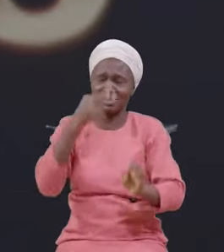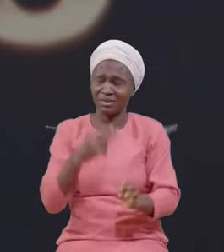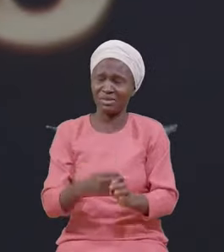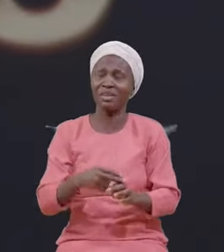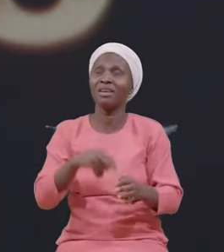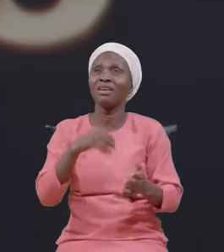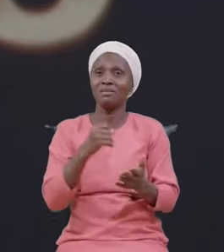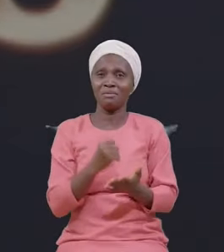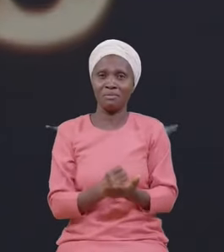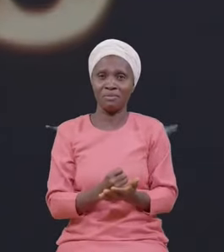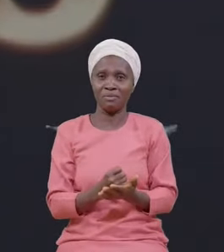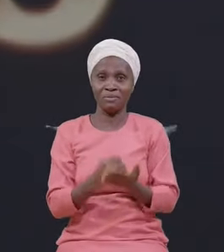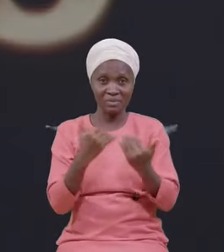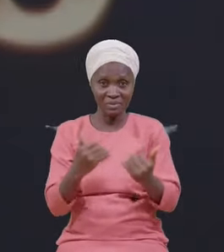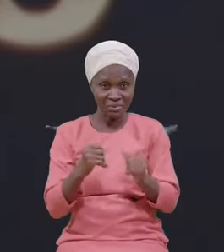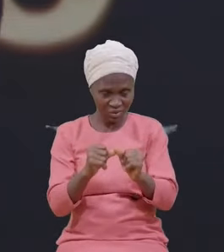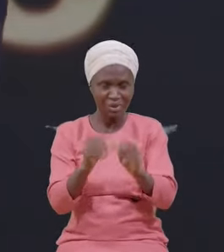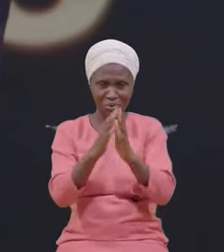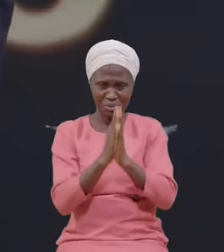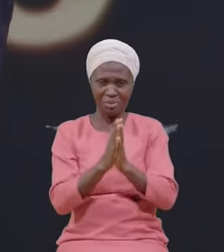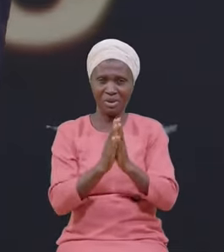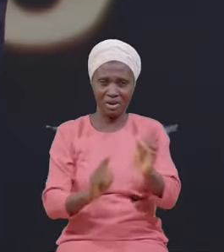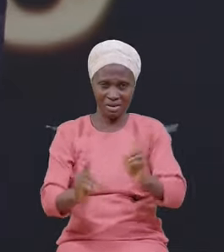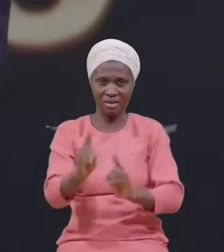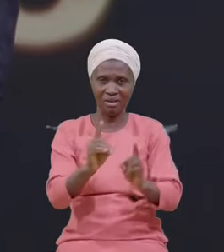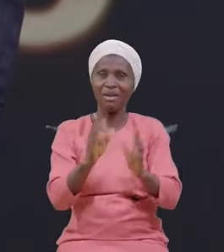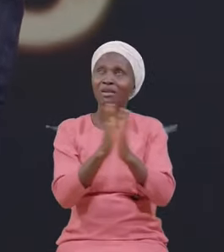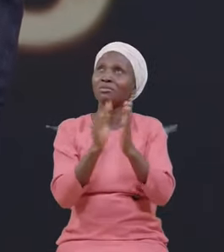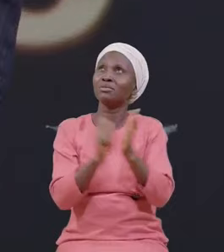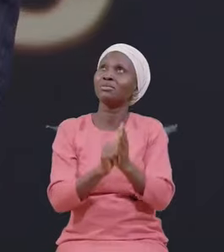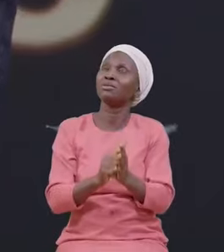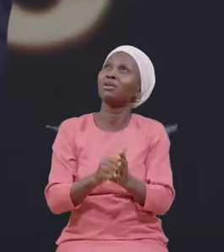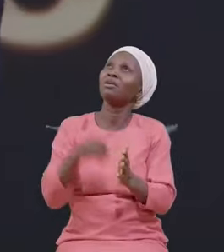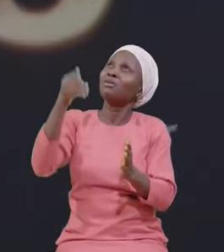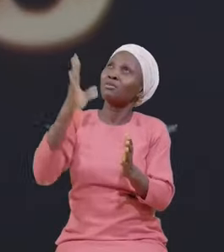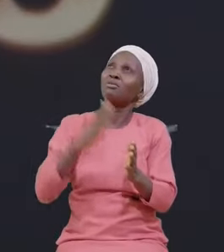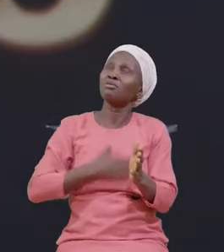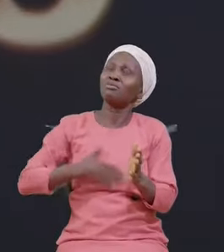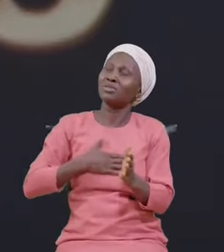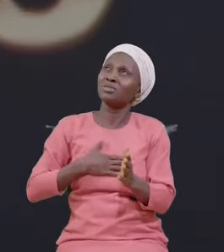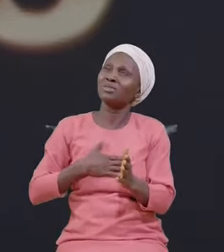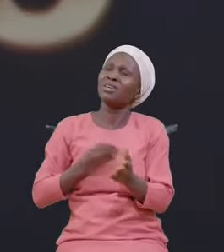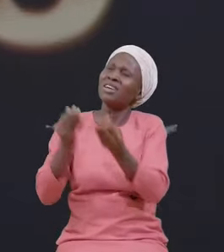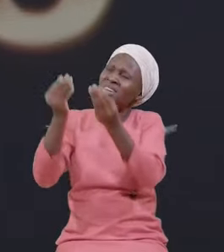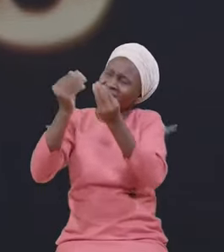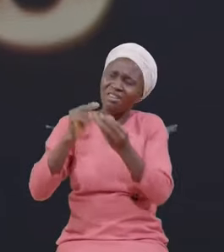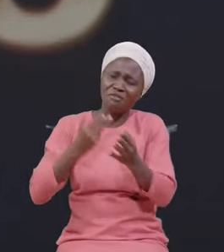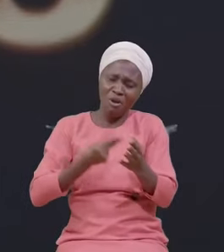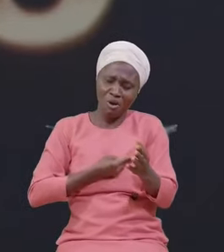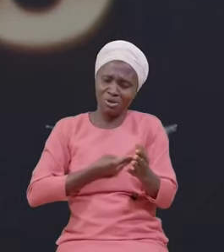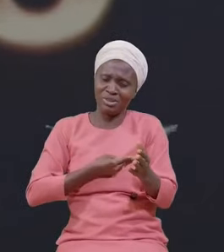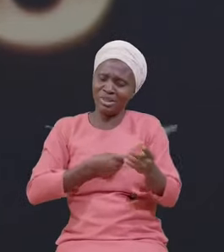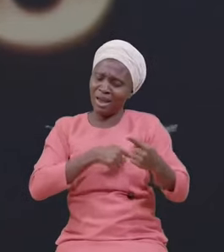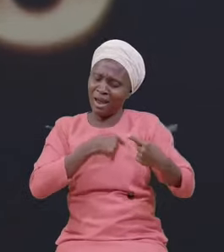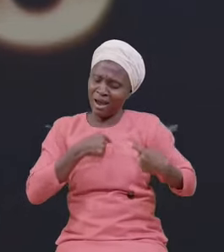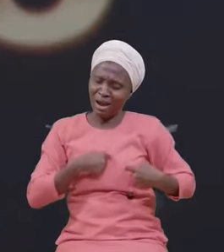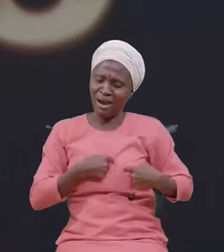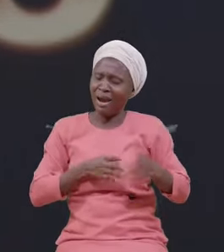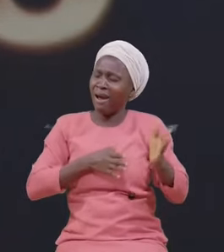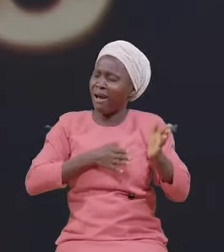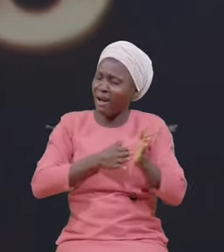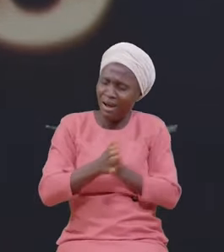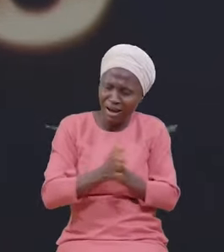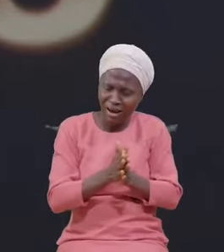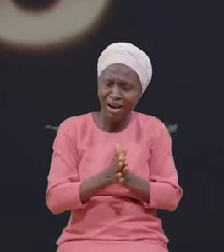Lord grant us passion passion for the dying soul in the mighty name of Jesus uh Jesus